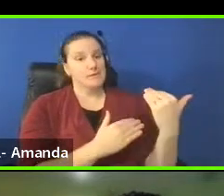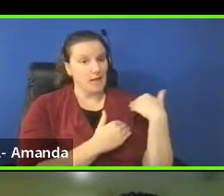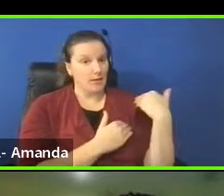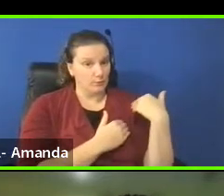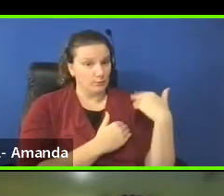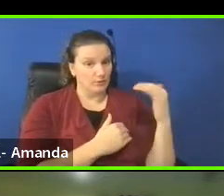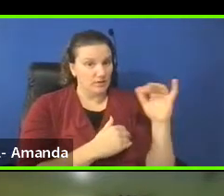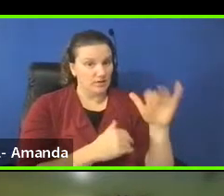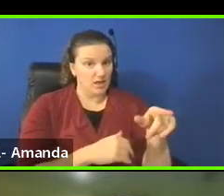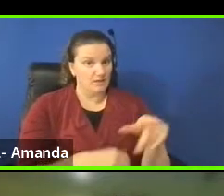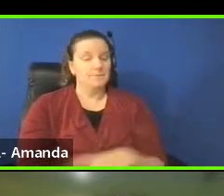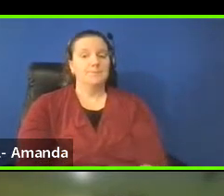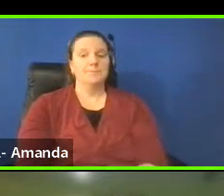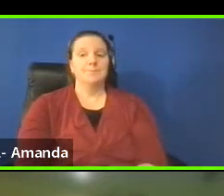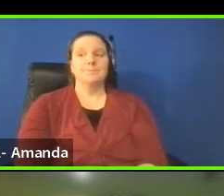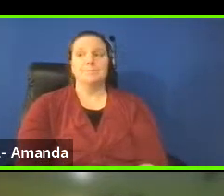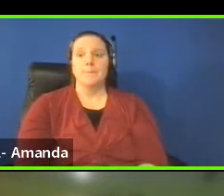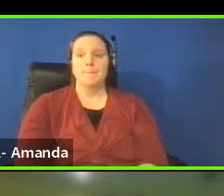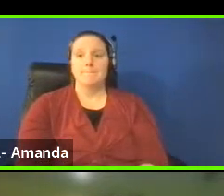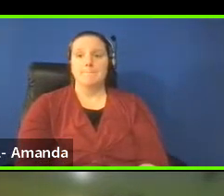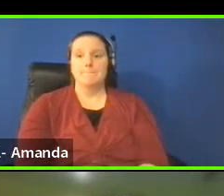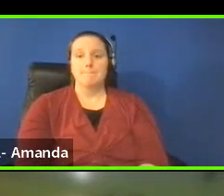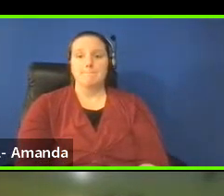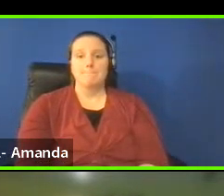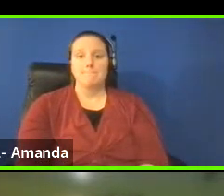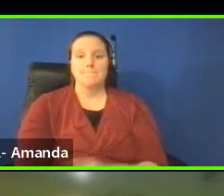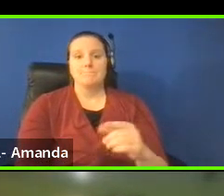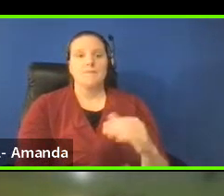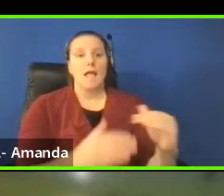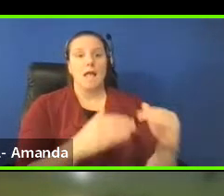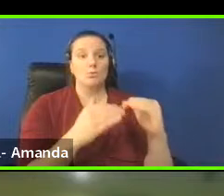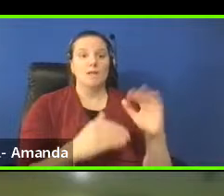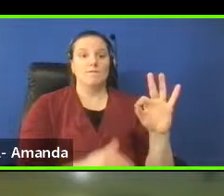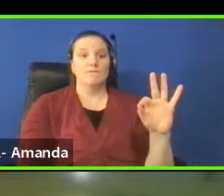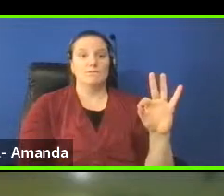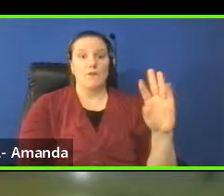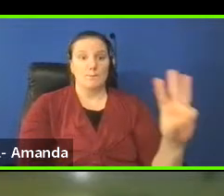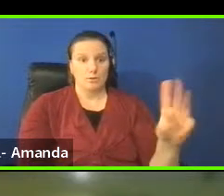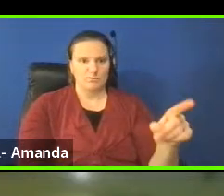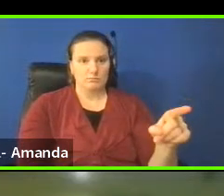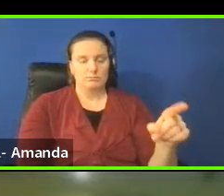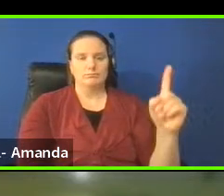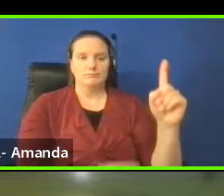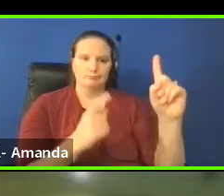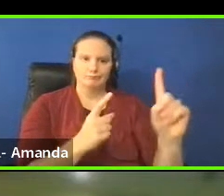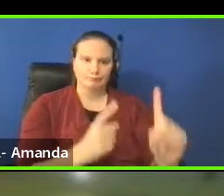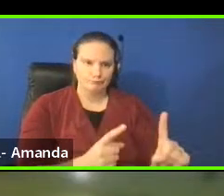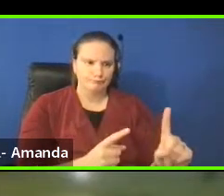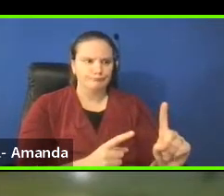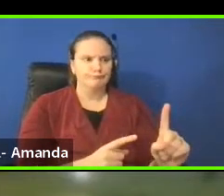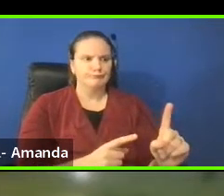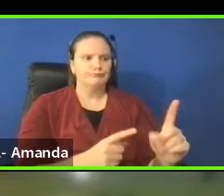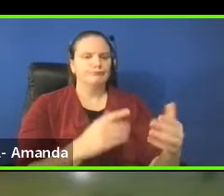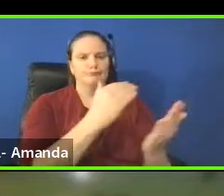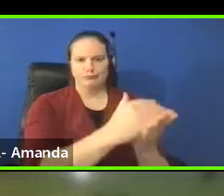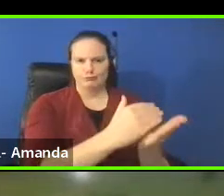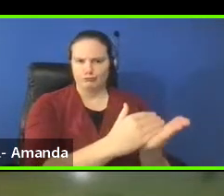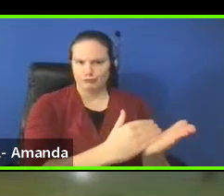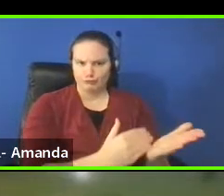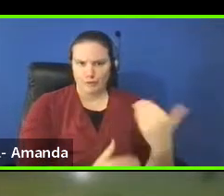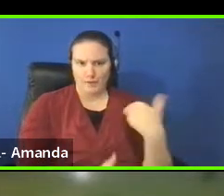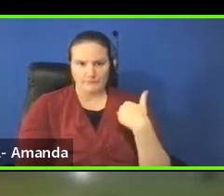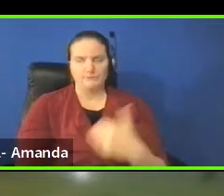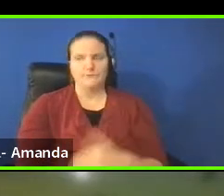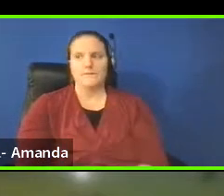accountable to essentially the equity framework and the objectives that we've laid out there.